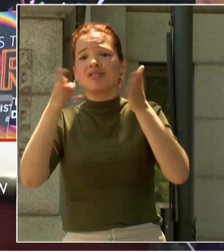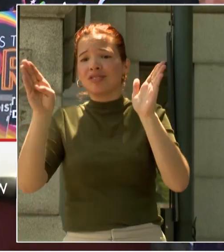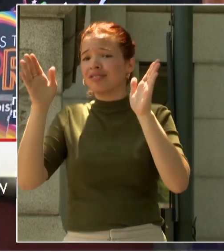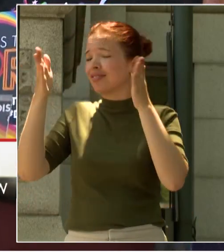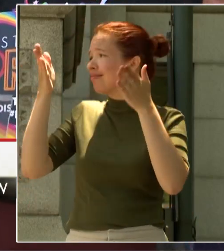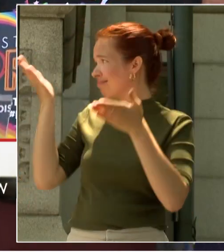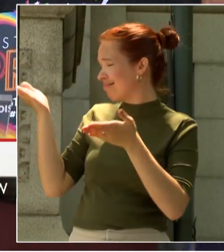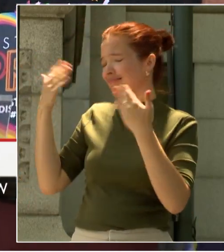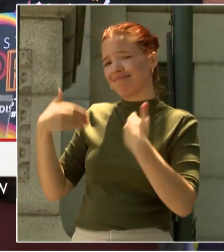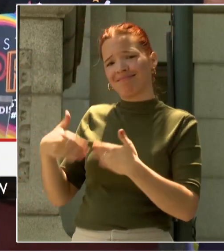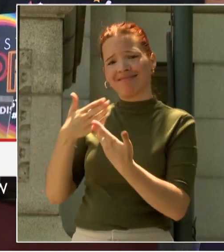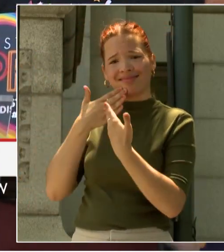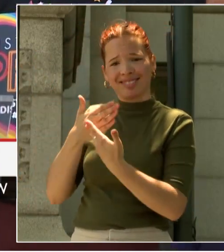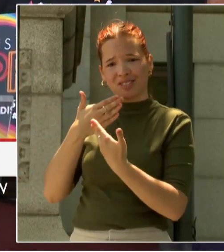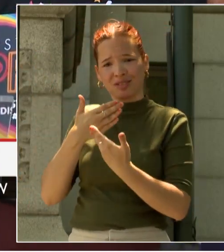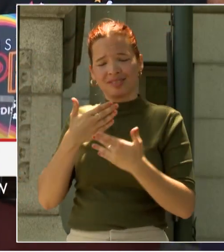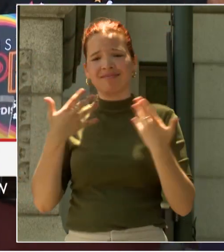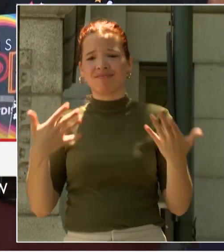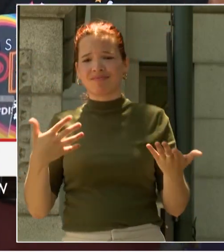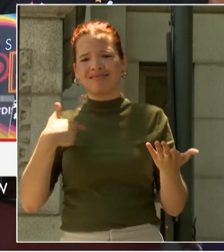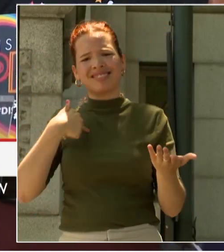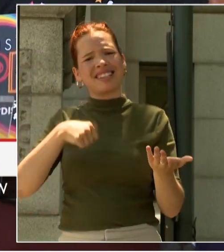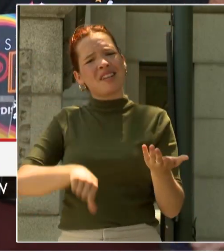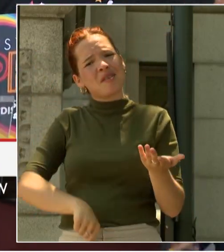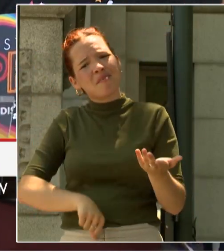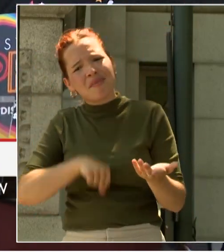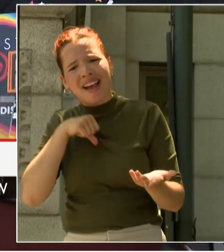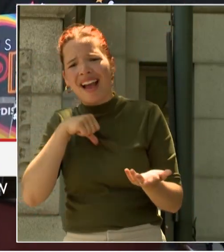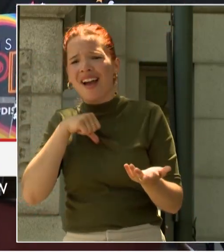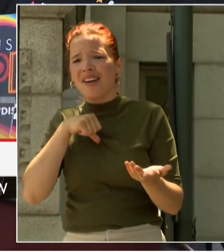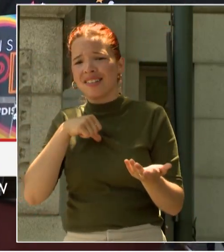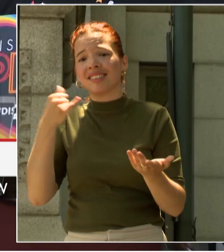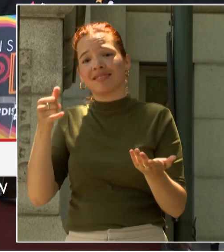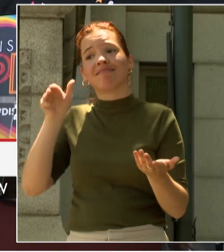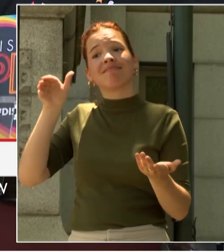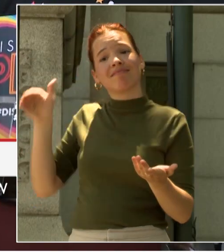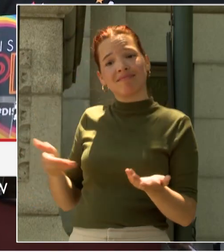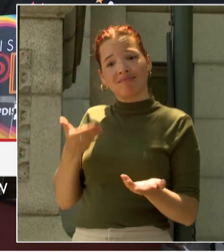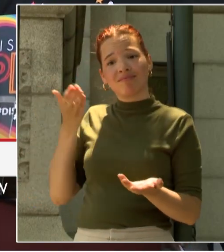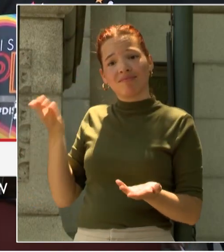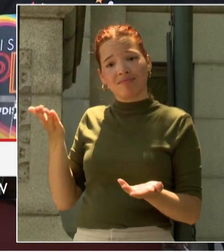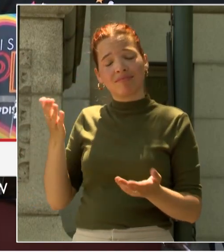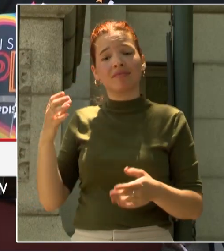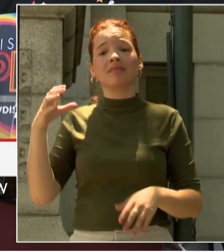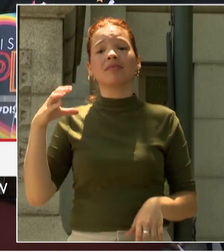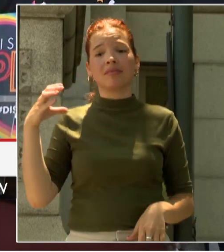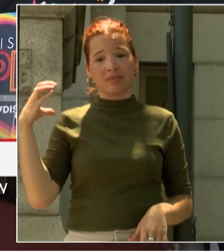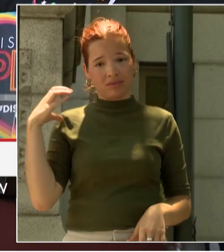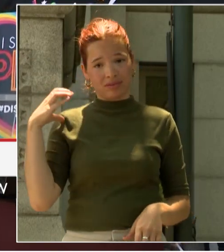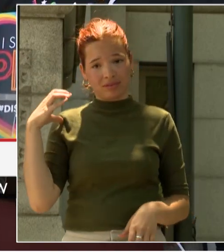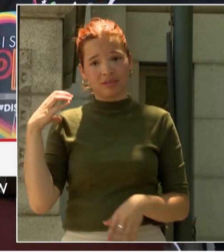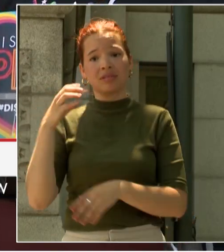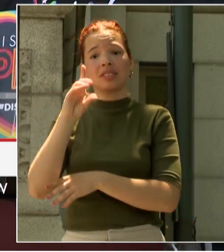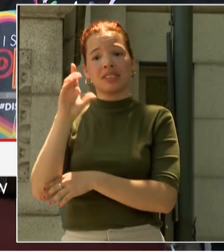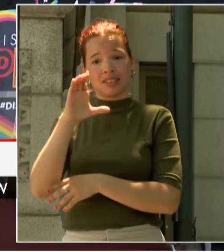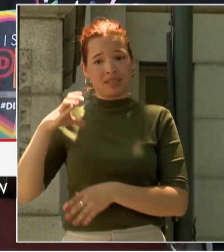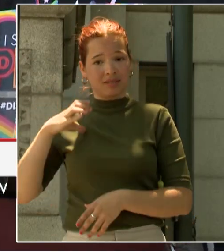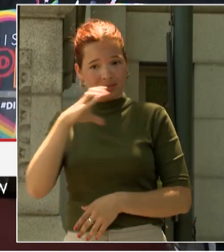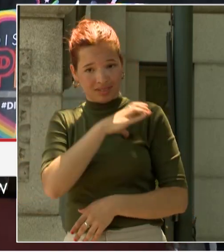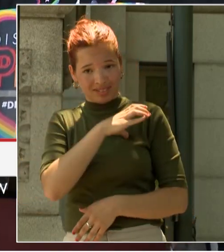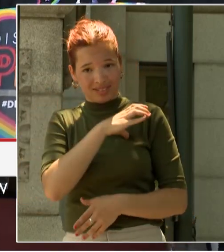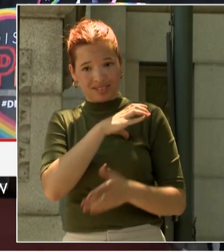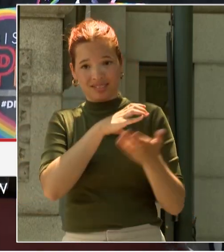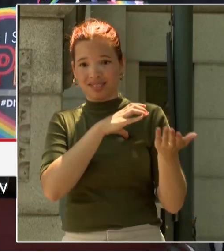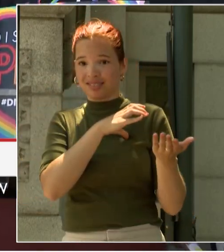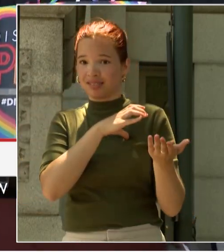And now I am proud to introduce the chairman of the D.C. Council. The council's been kind of busy